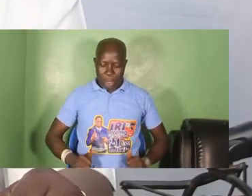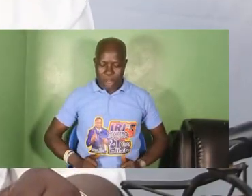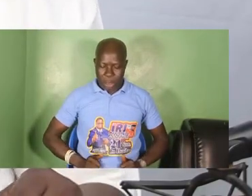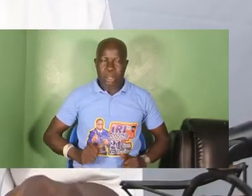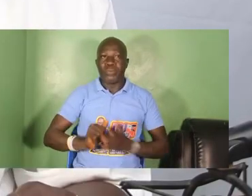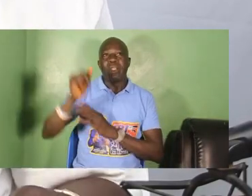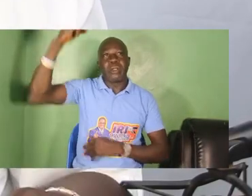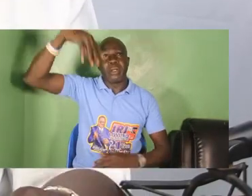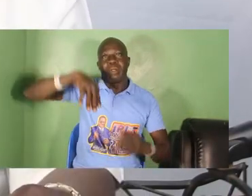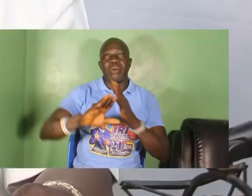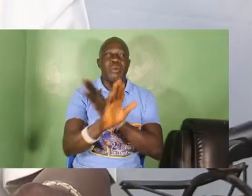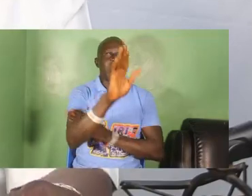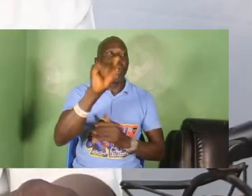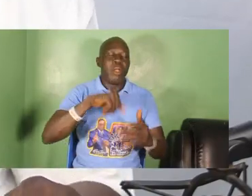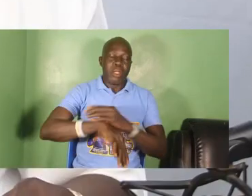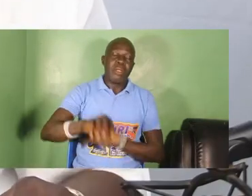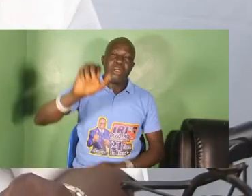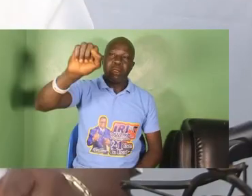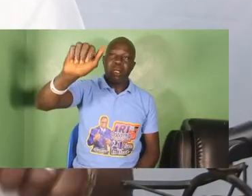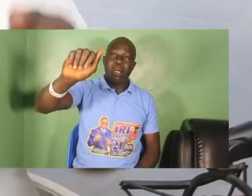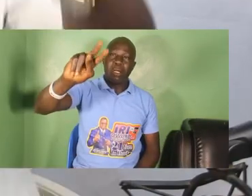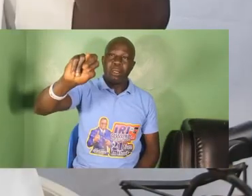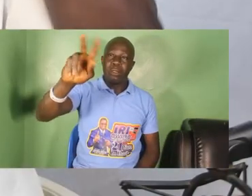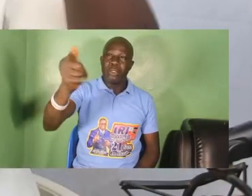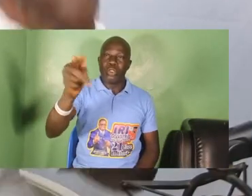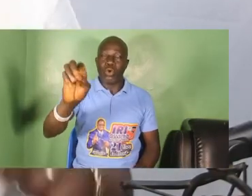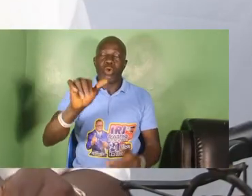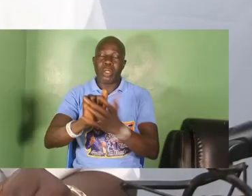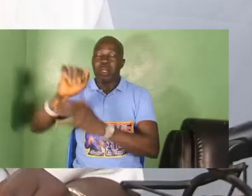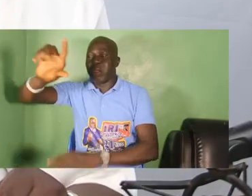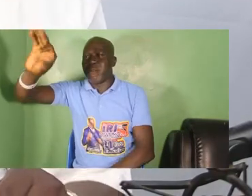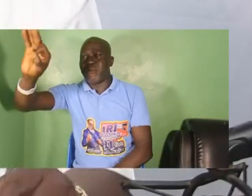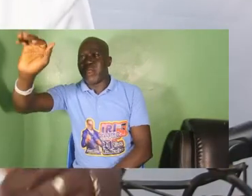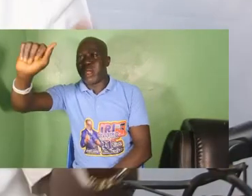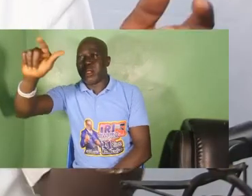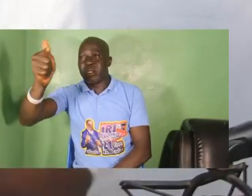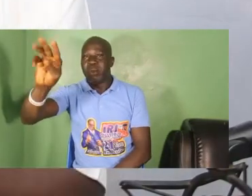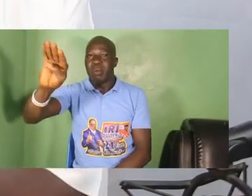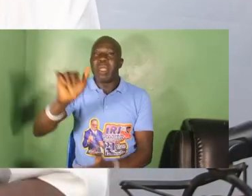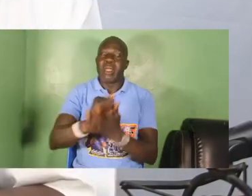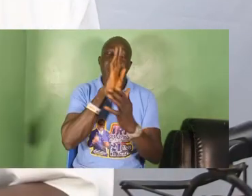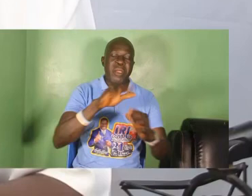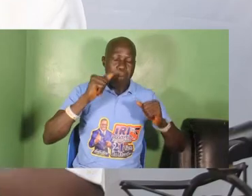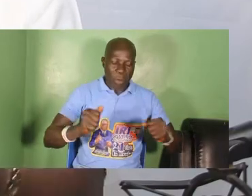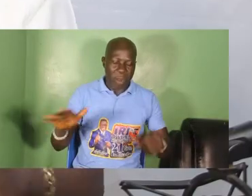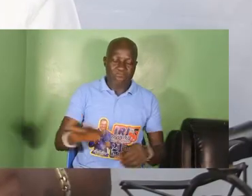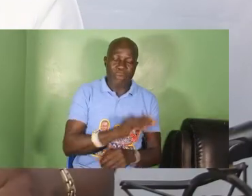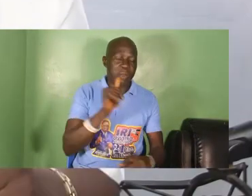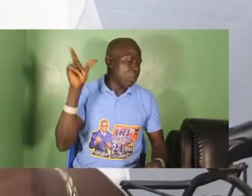the two addresses by the grace of God. One as Sango, one as Fagba. It's to be